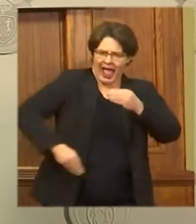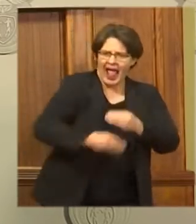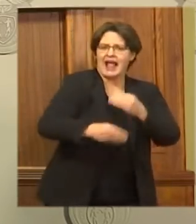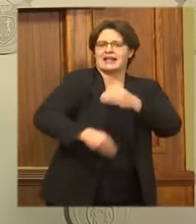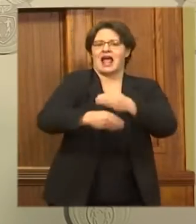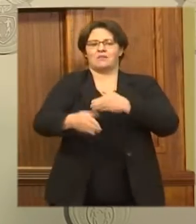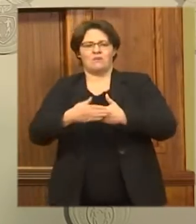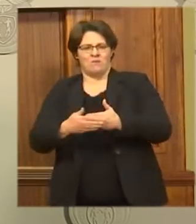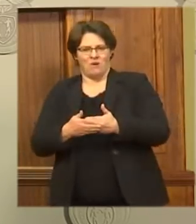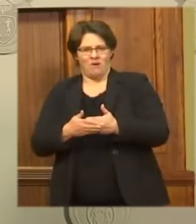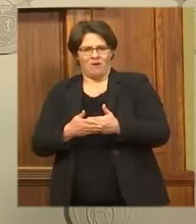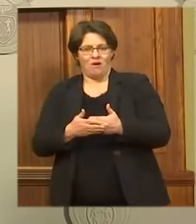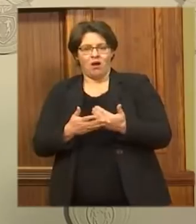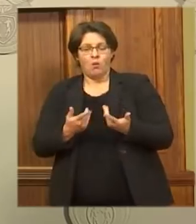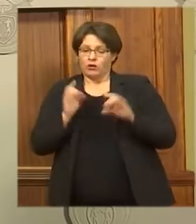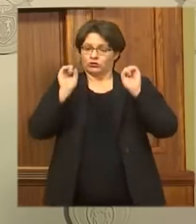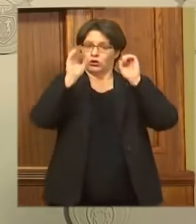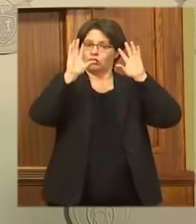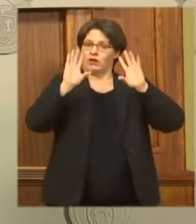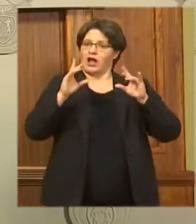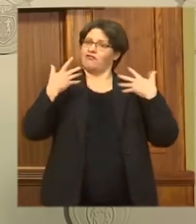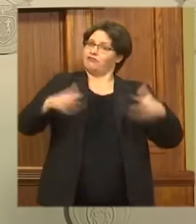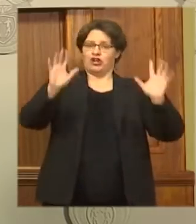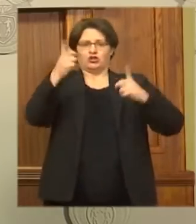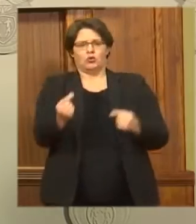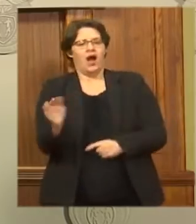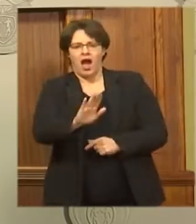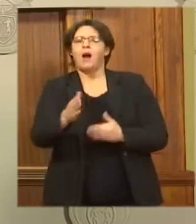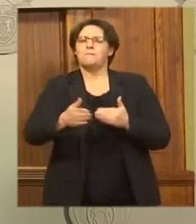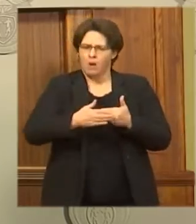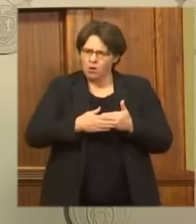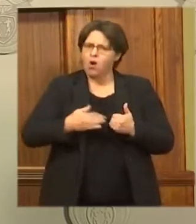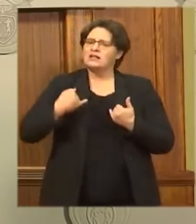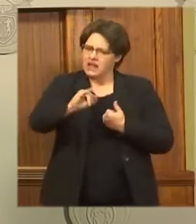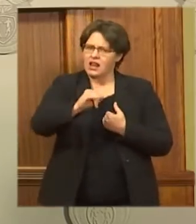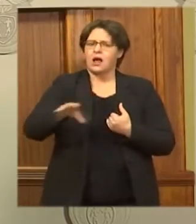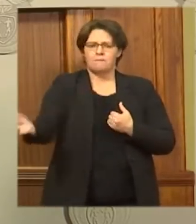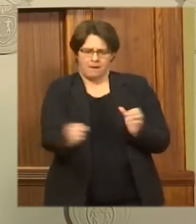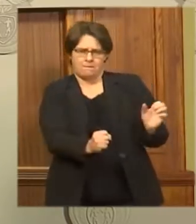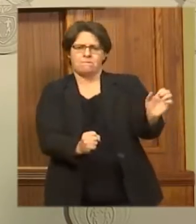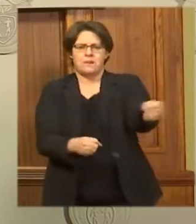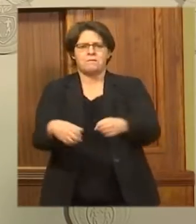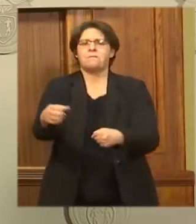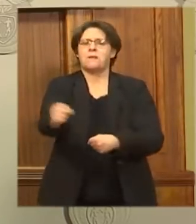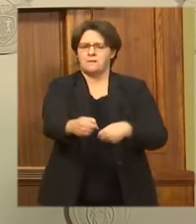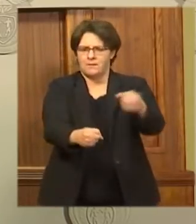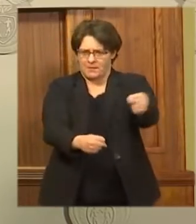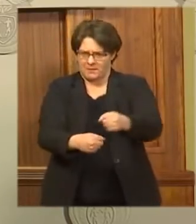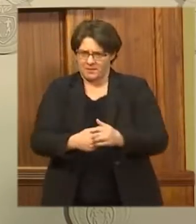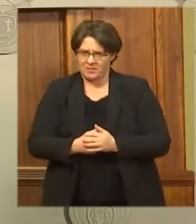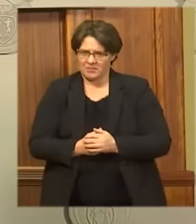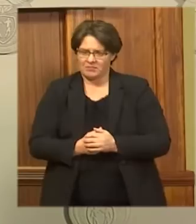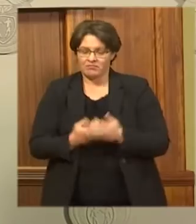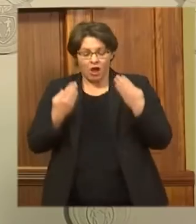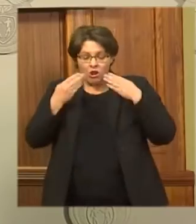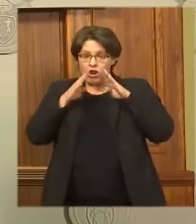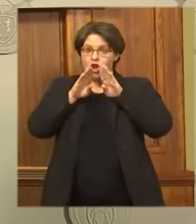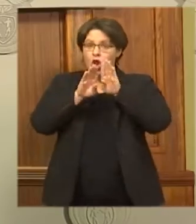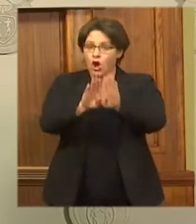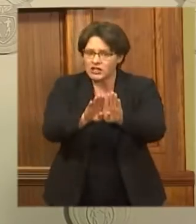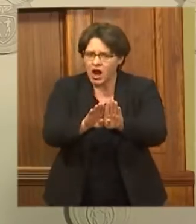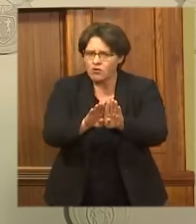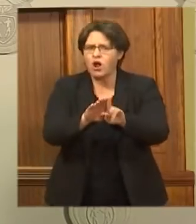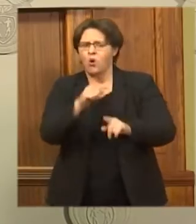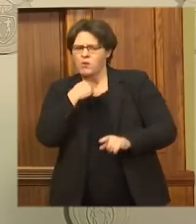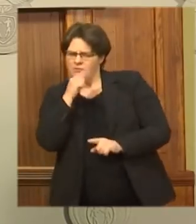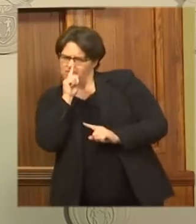continues across all our provinces. But while we have used the lockdown to start to